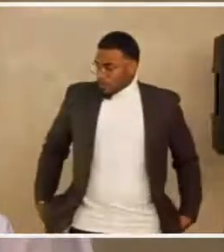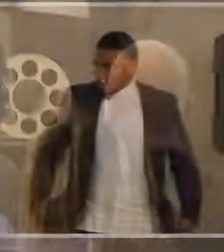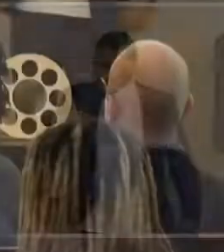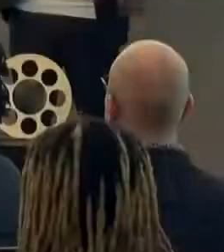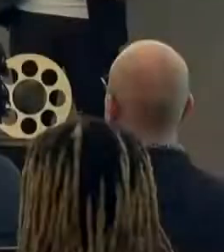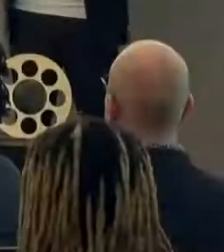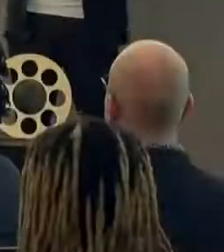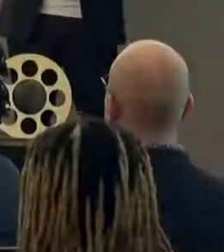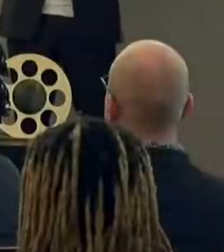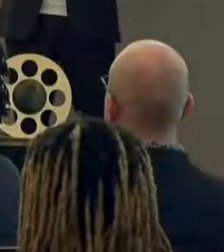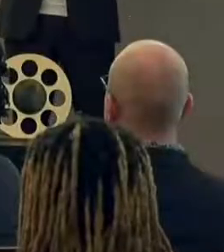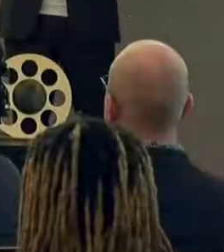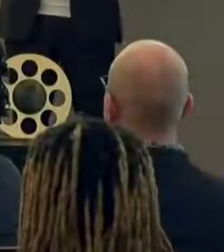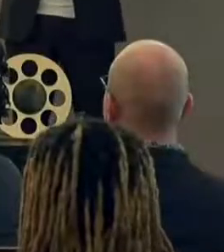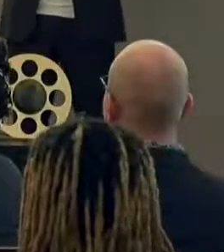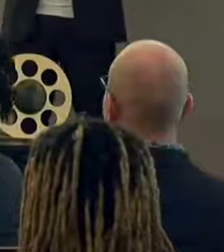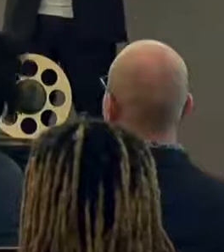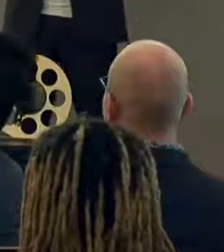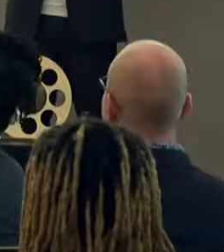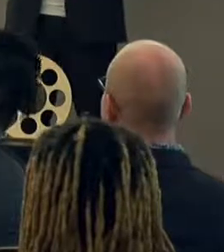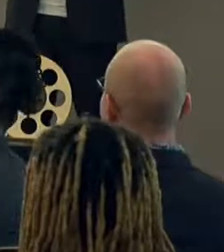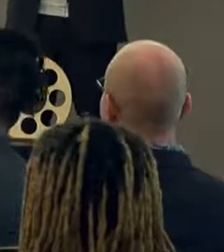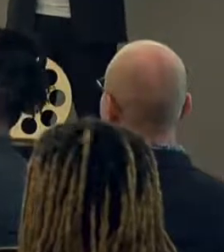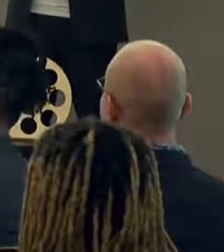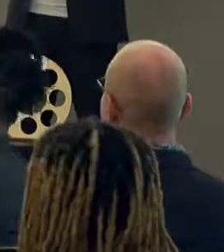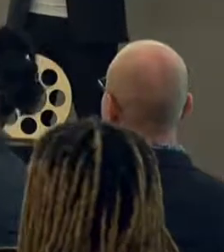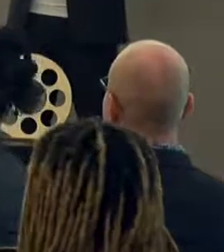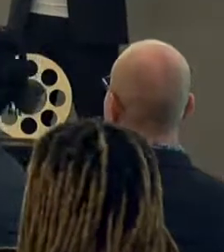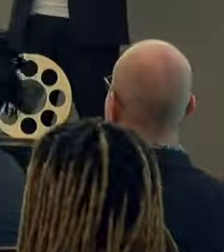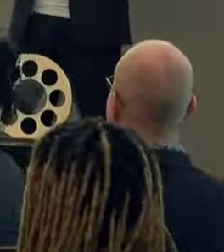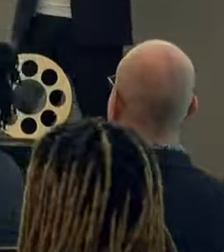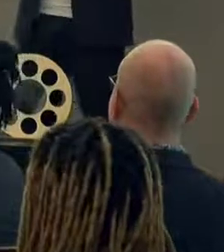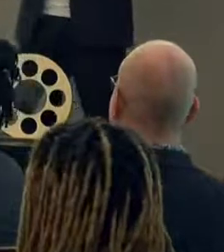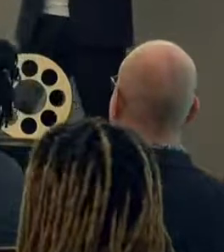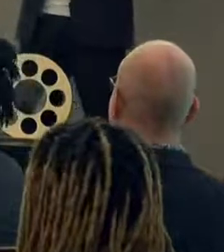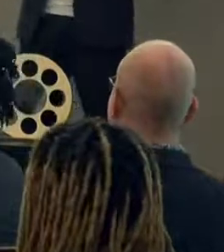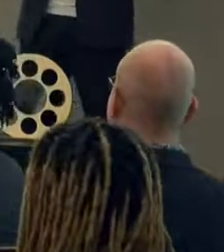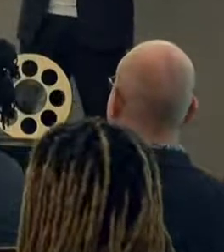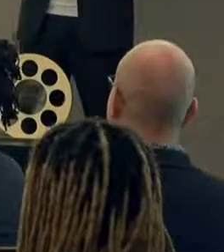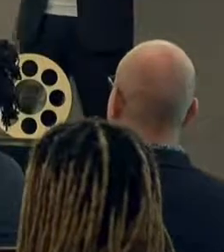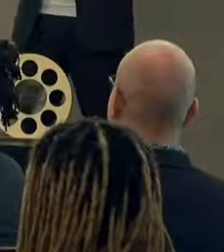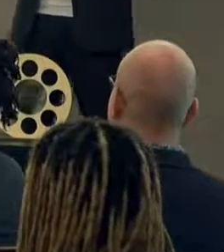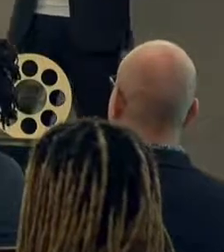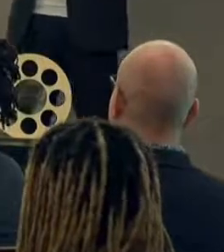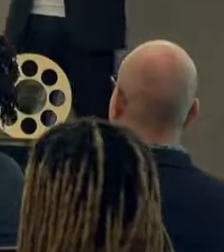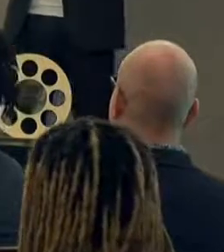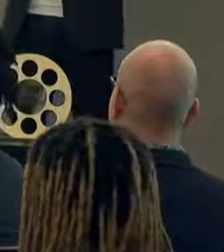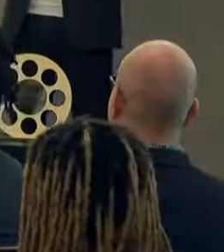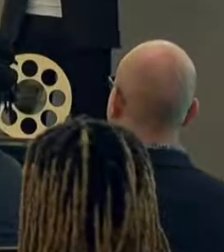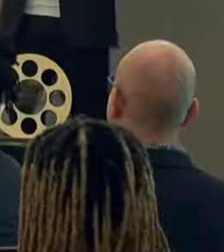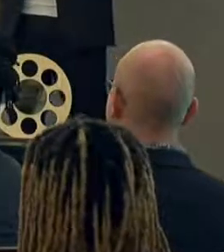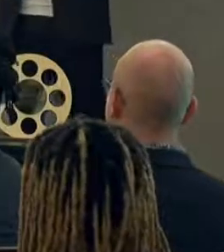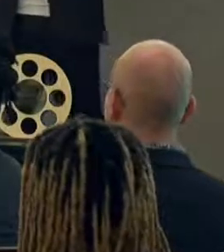say that it was a chocolate cookie? Yes. I think the people understood the subtext.